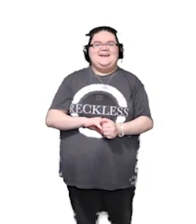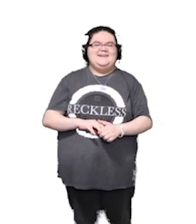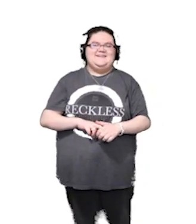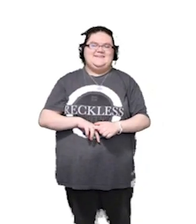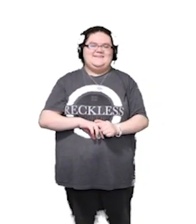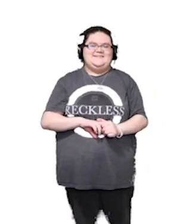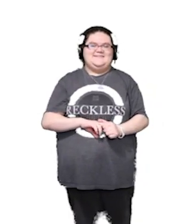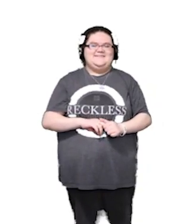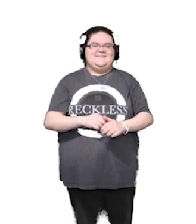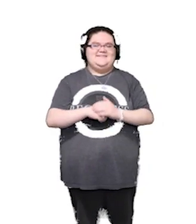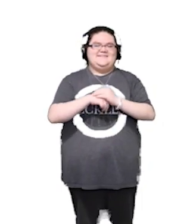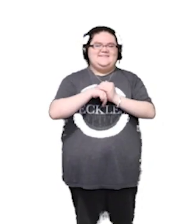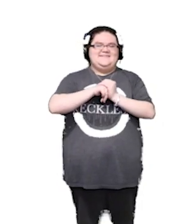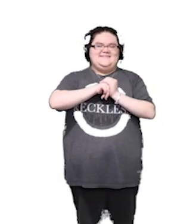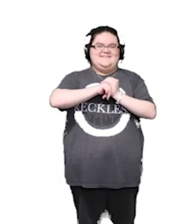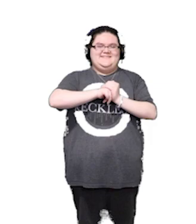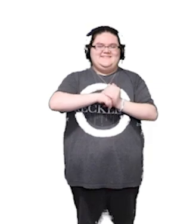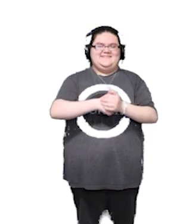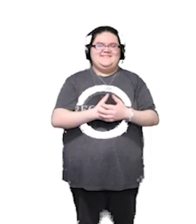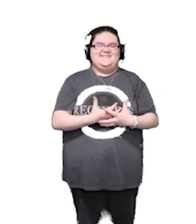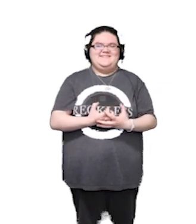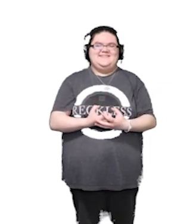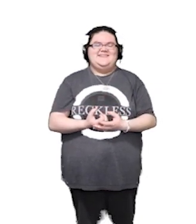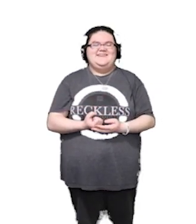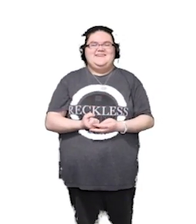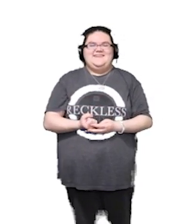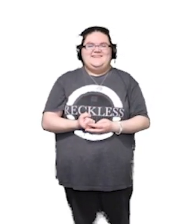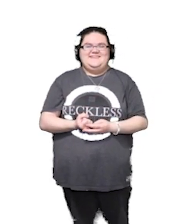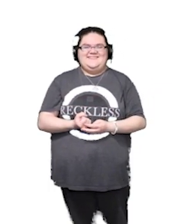yeah. What about I'm done with you.